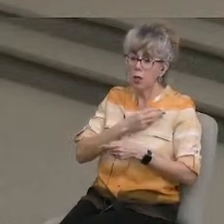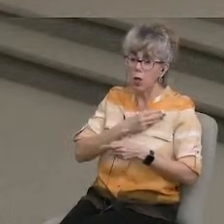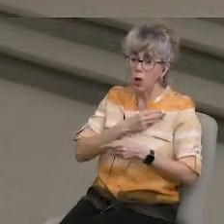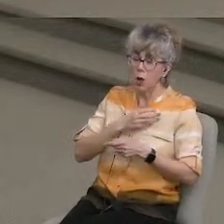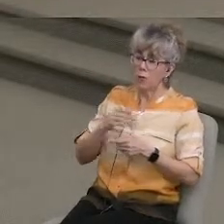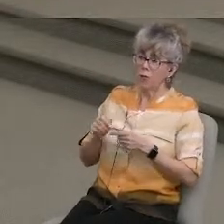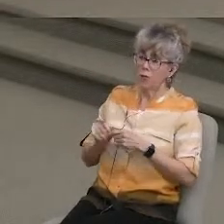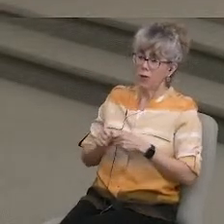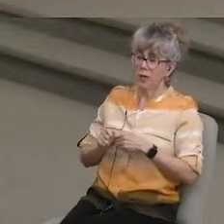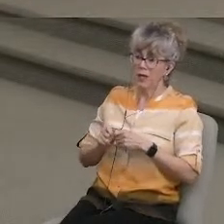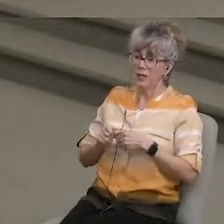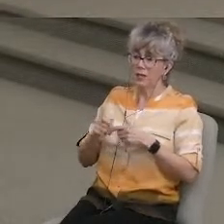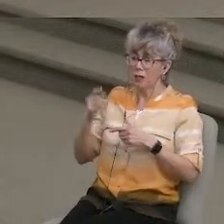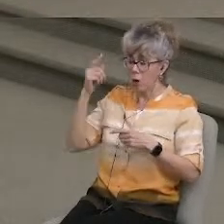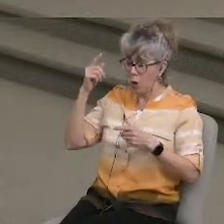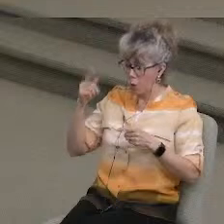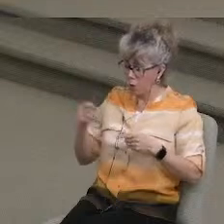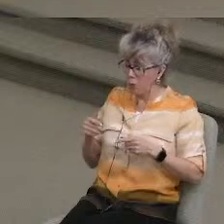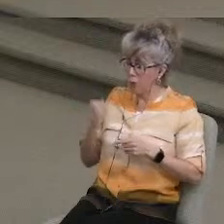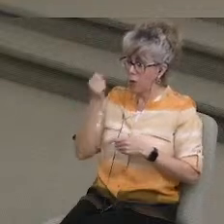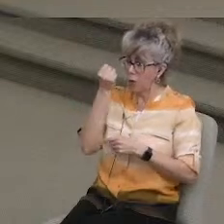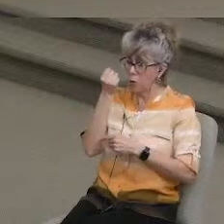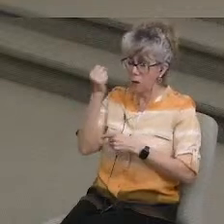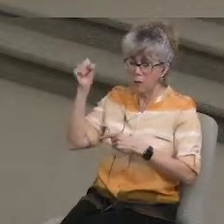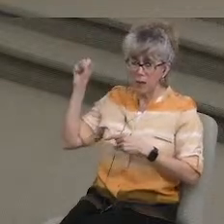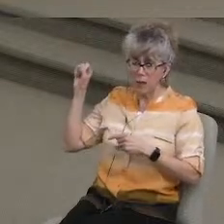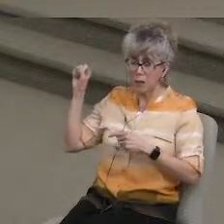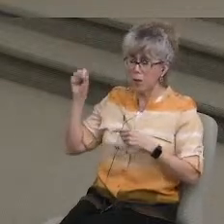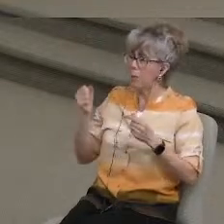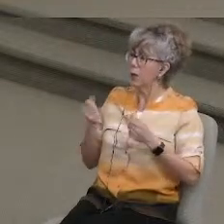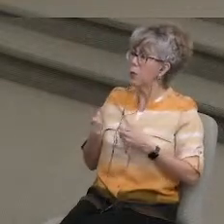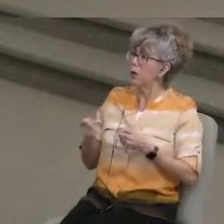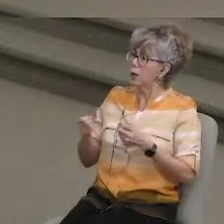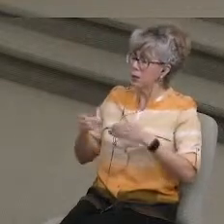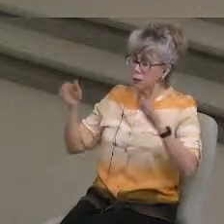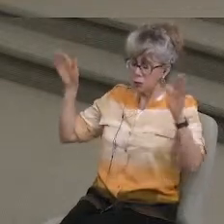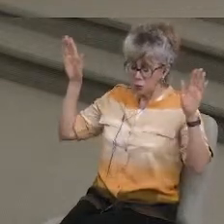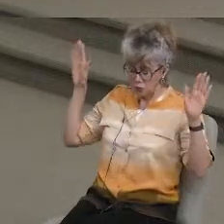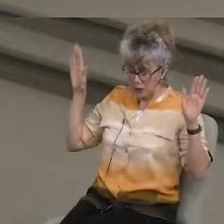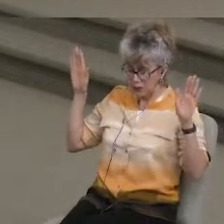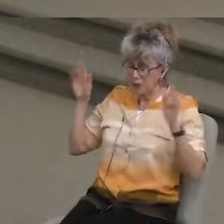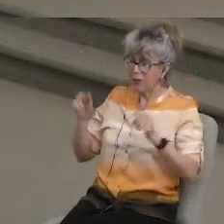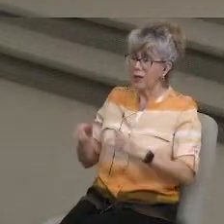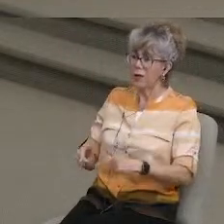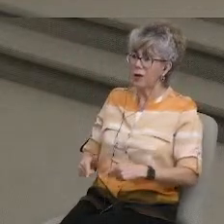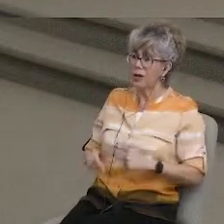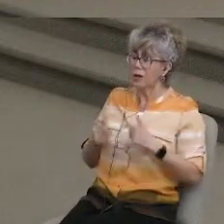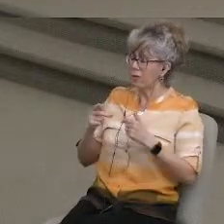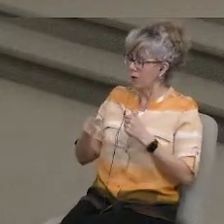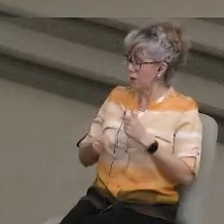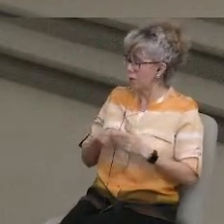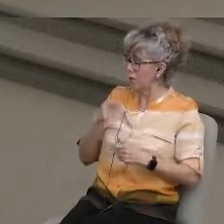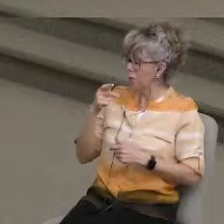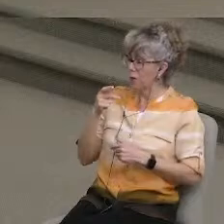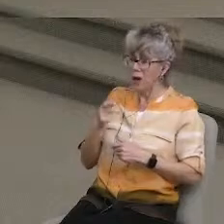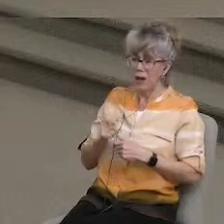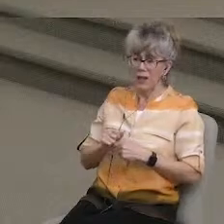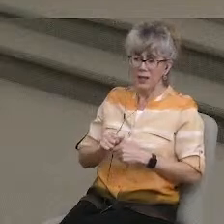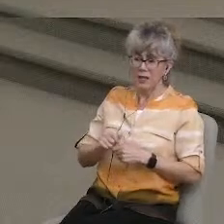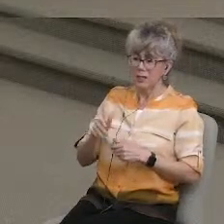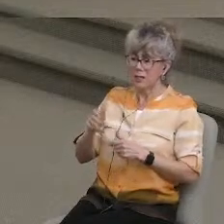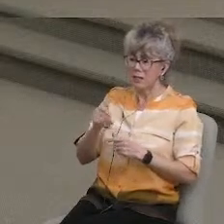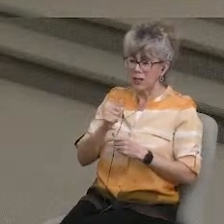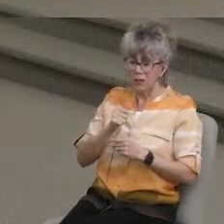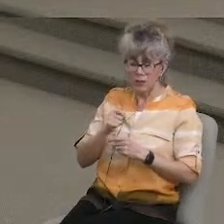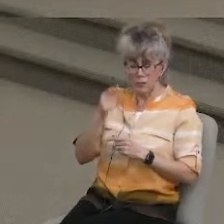defiance anymore or rebellion, but we live in surrender. We live in obedience. We don't live in pride and ego and selfishness